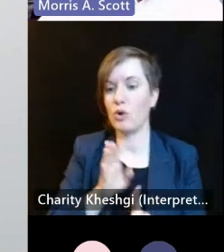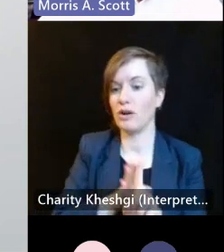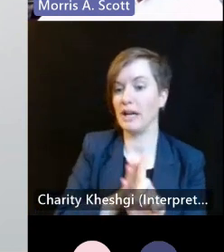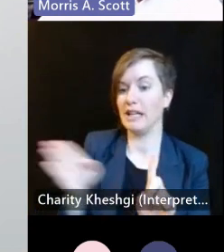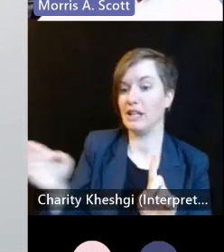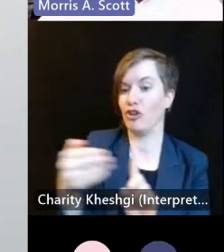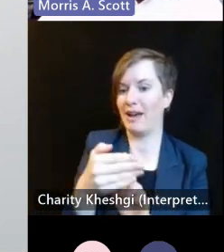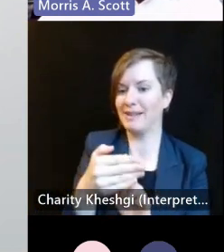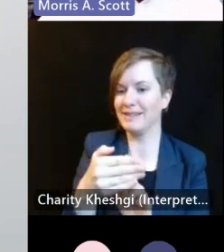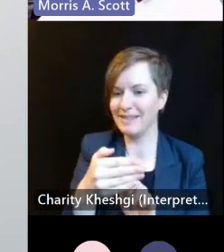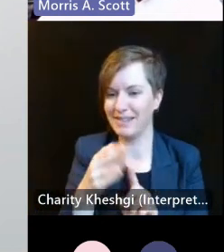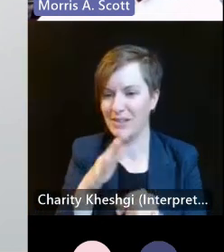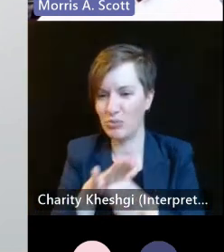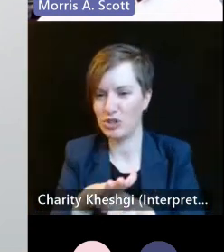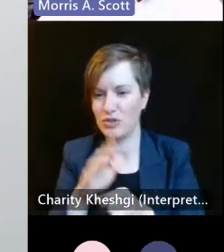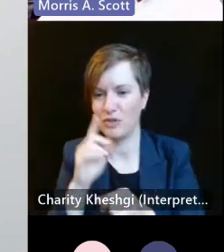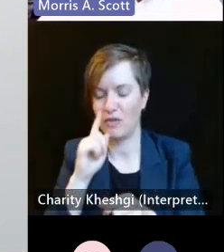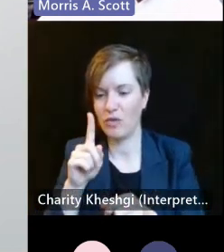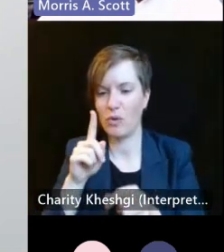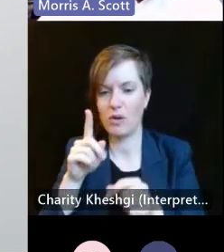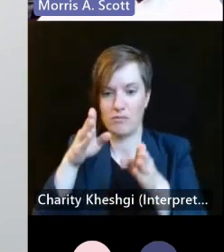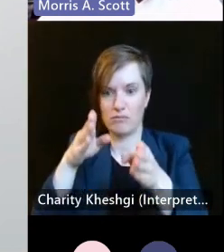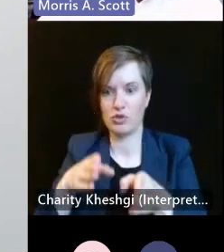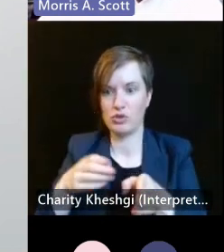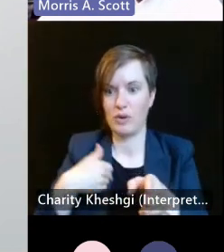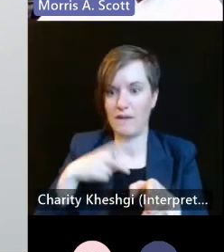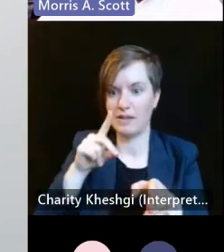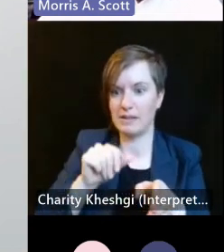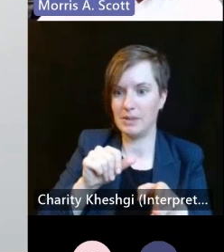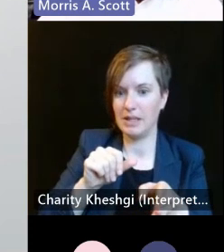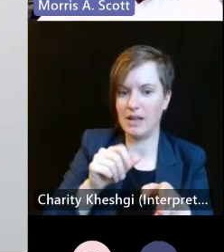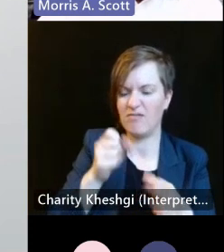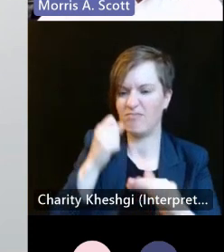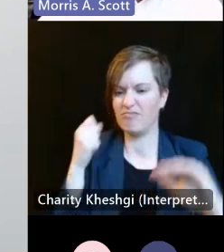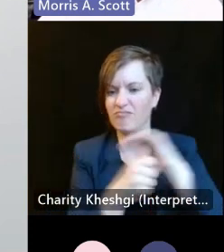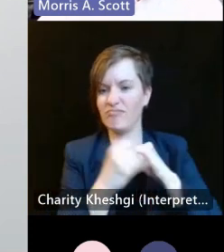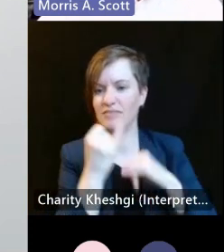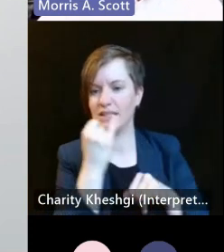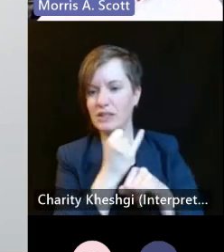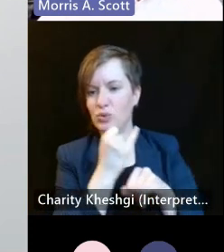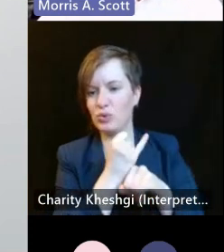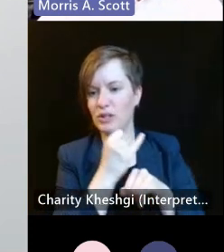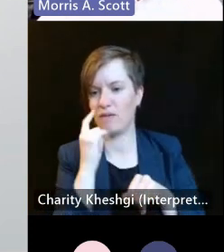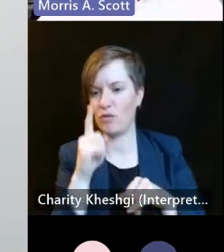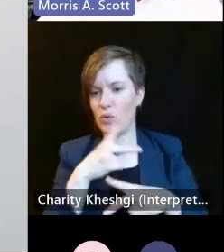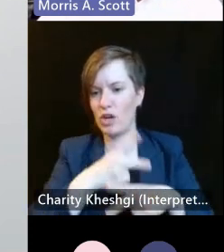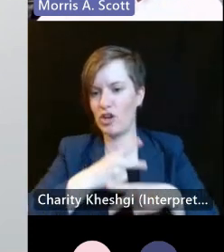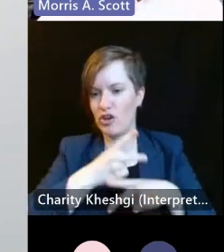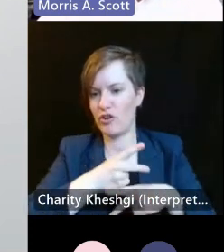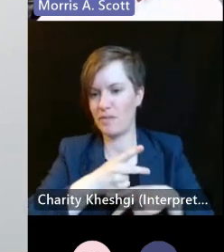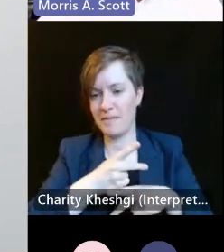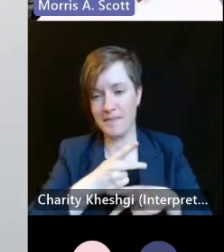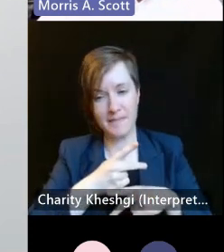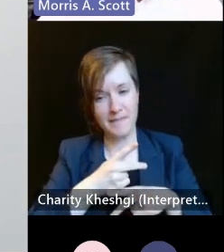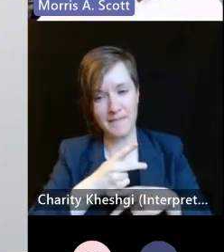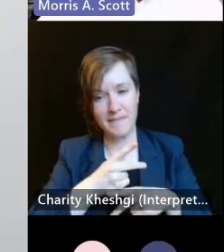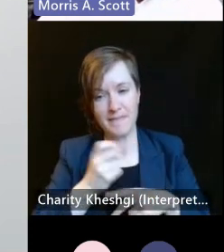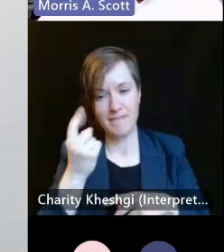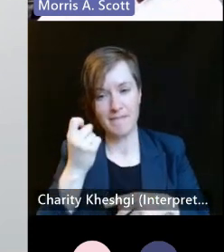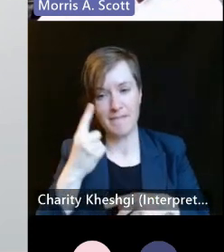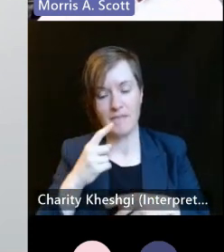disabilities to enter institutionalized places of care. But people who can